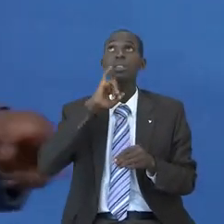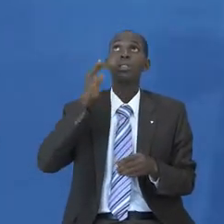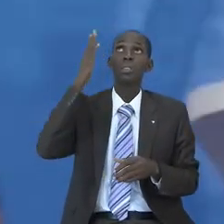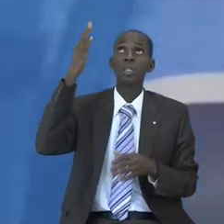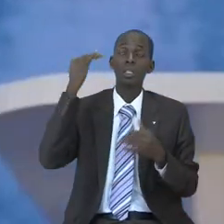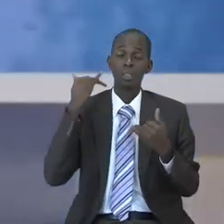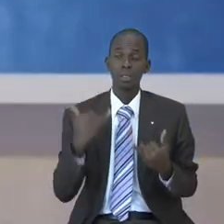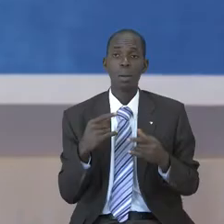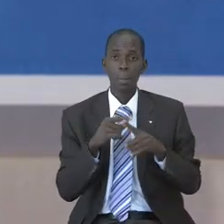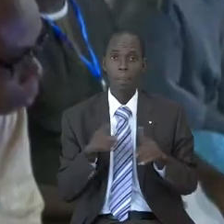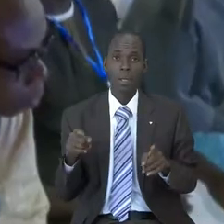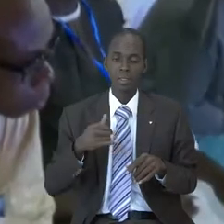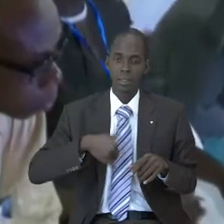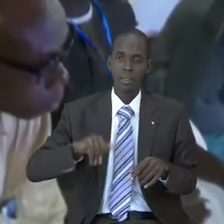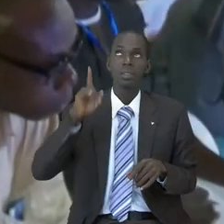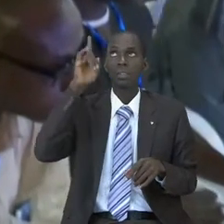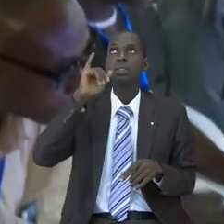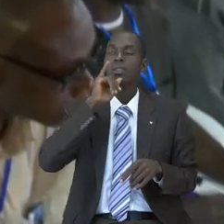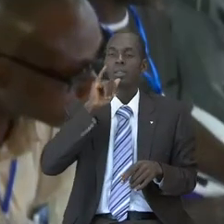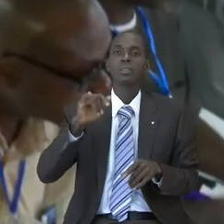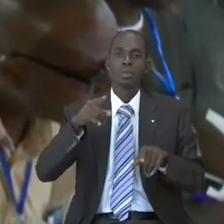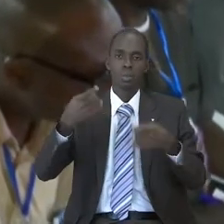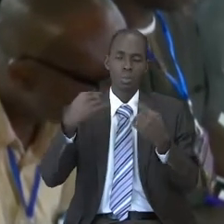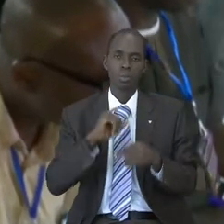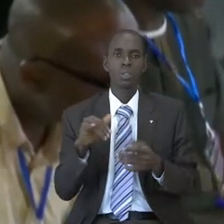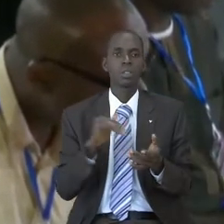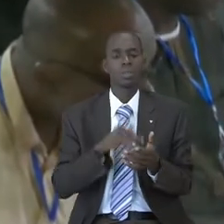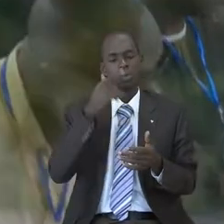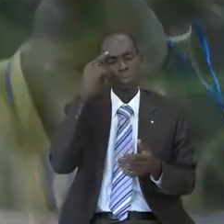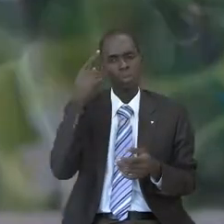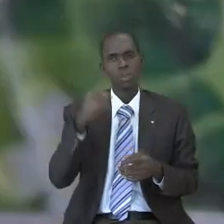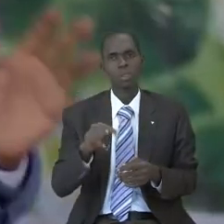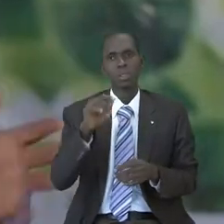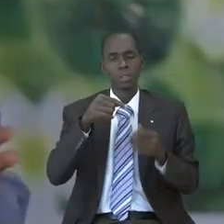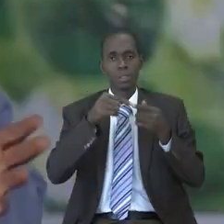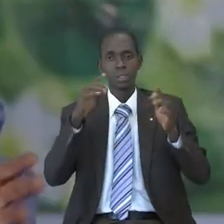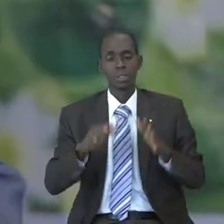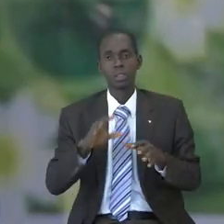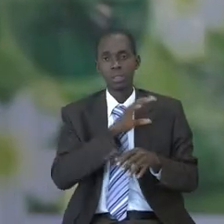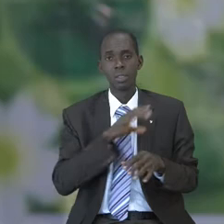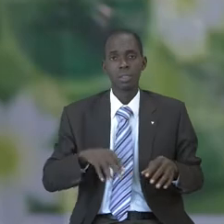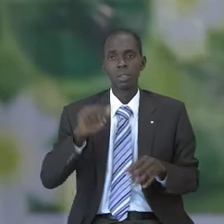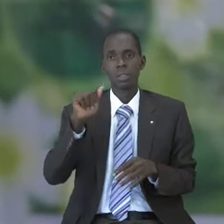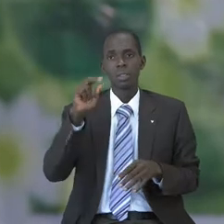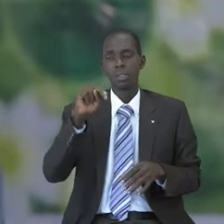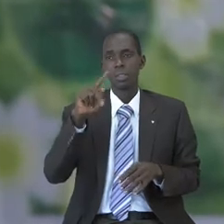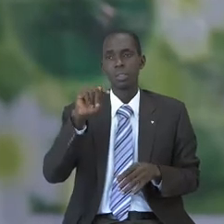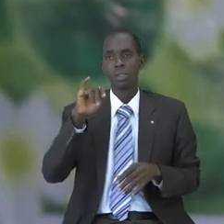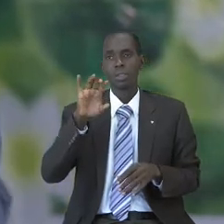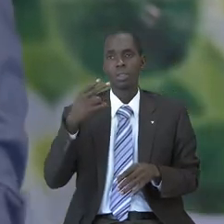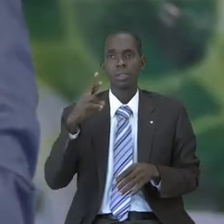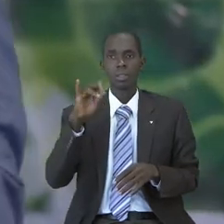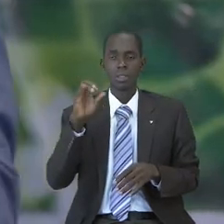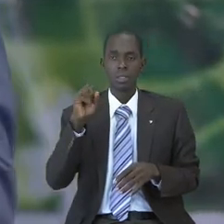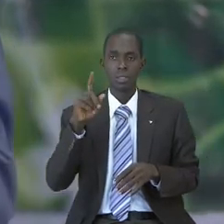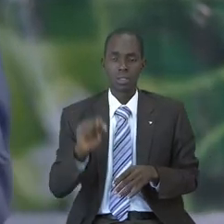is still coming, because the Antichrist will try to take over the whole world and will